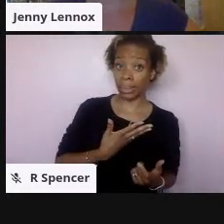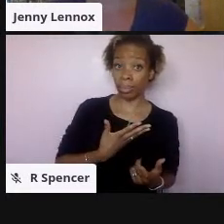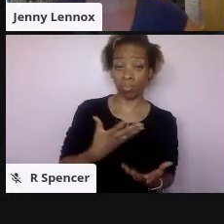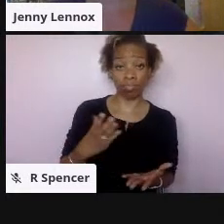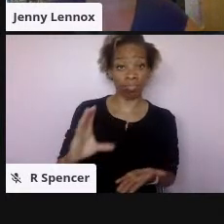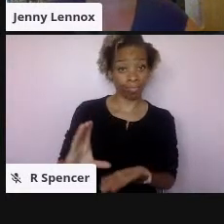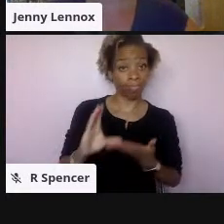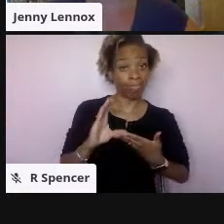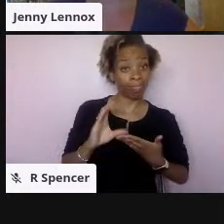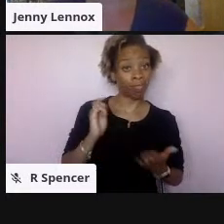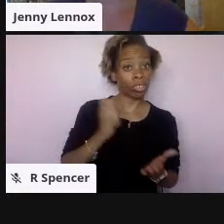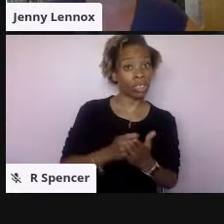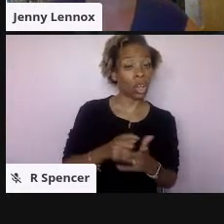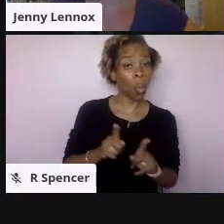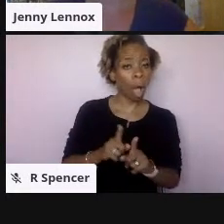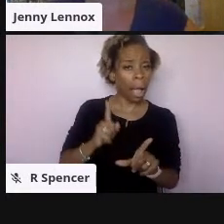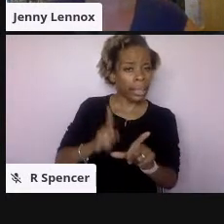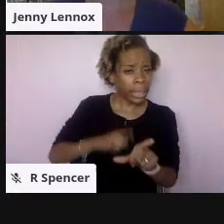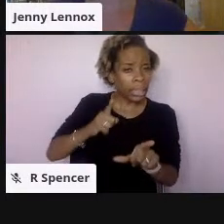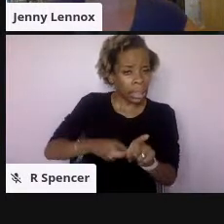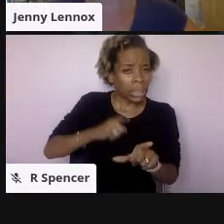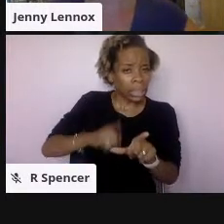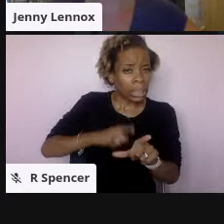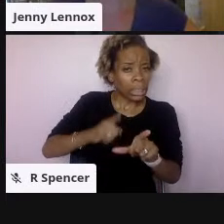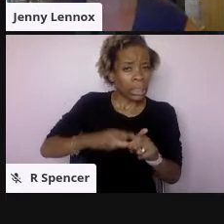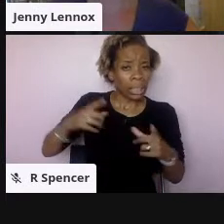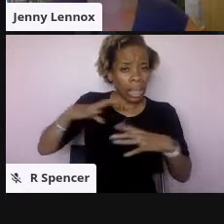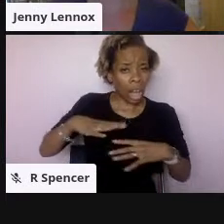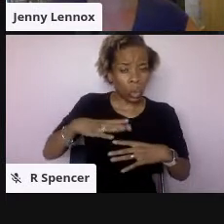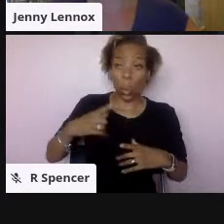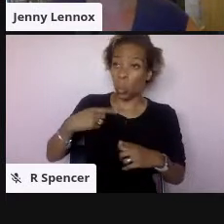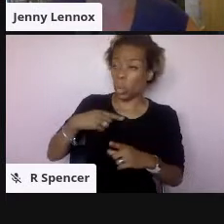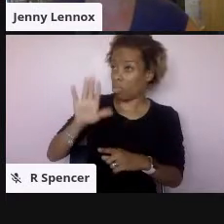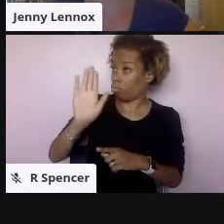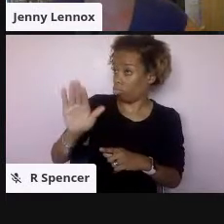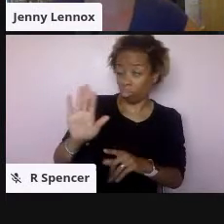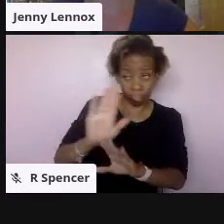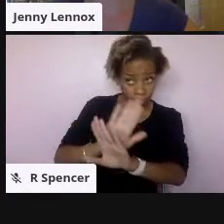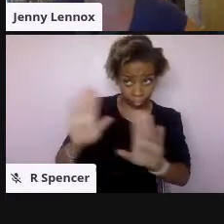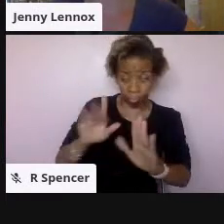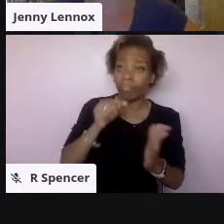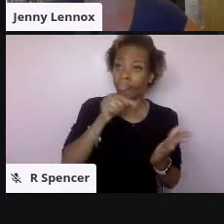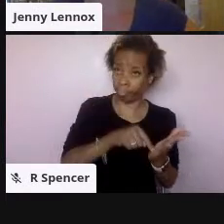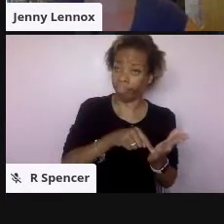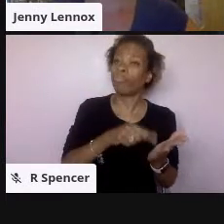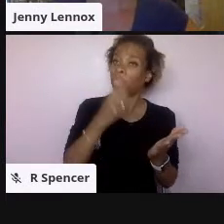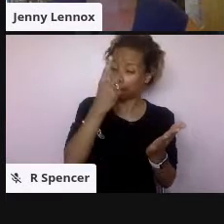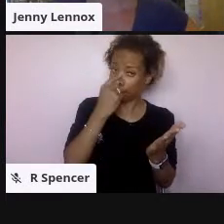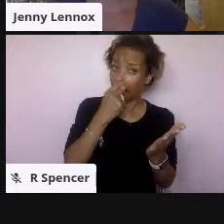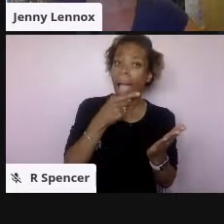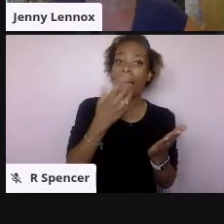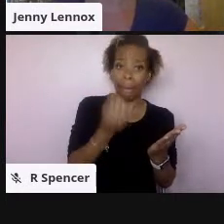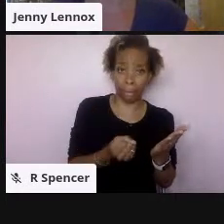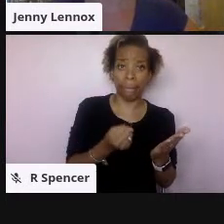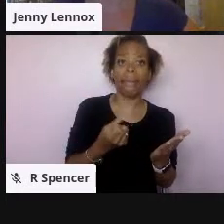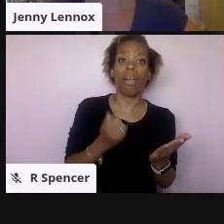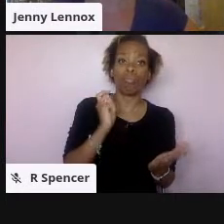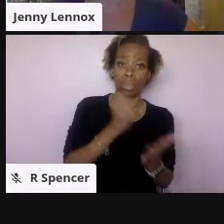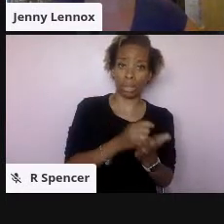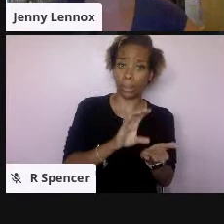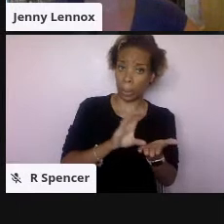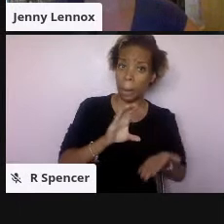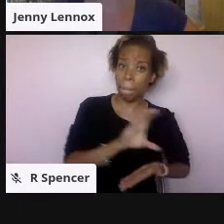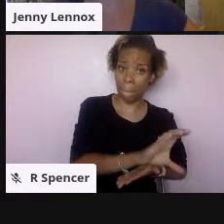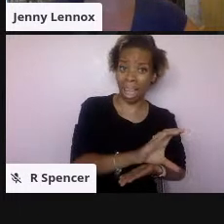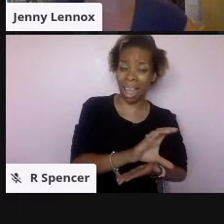casualised contracts for years and years and years, and we will be able to argue legitimately that those people are entitled to redundancy payments. So it's worth kind of trying